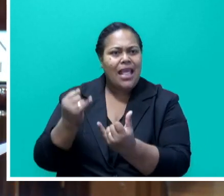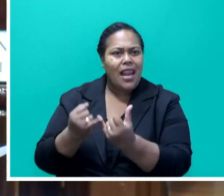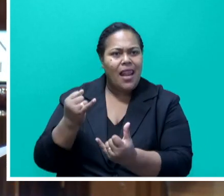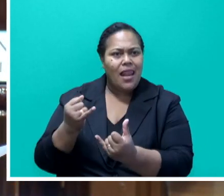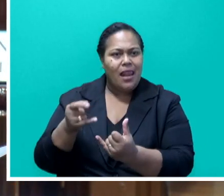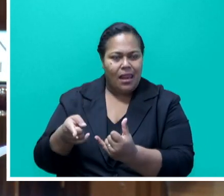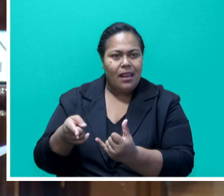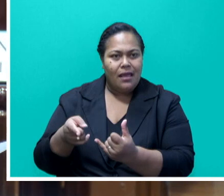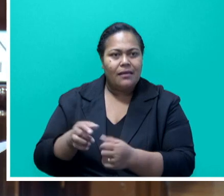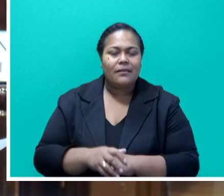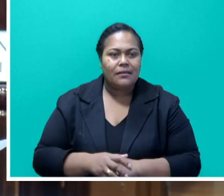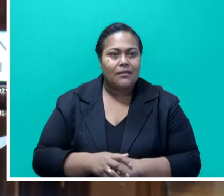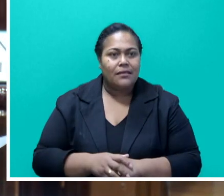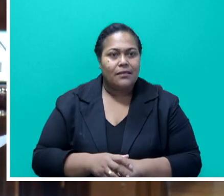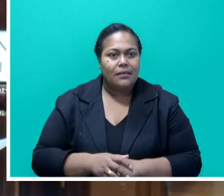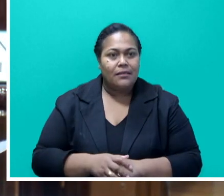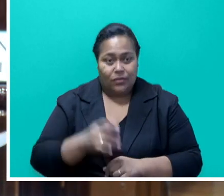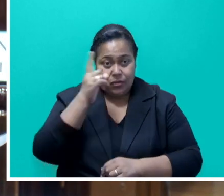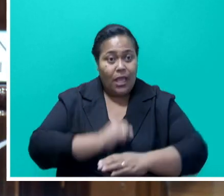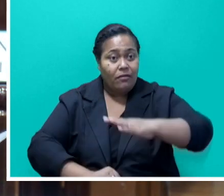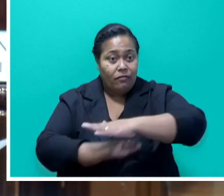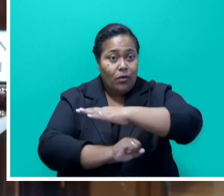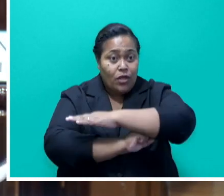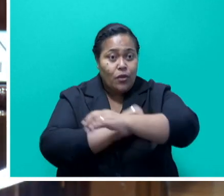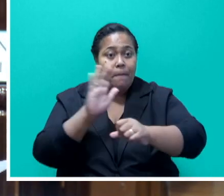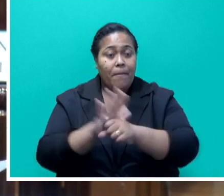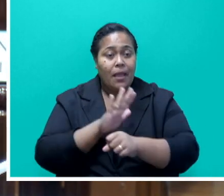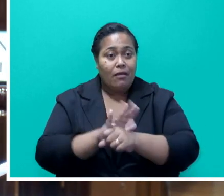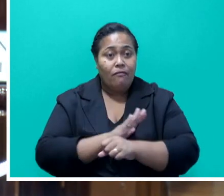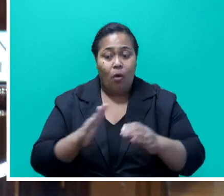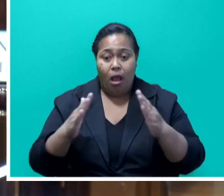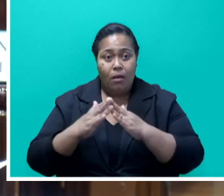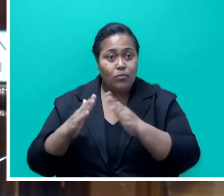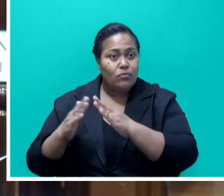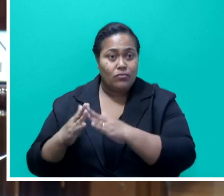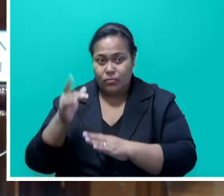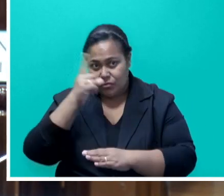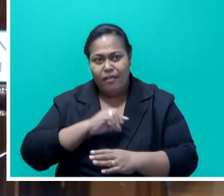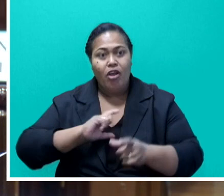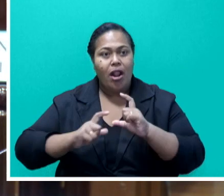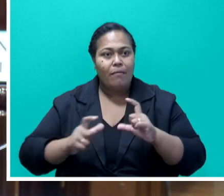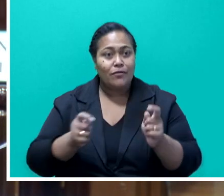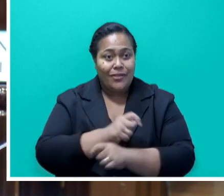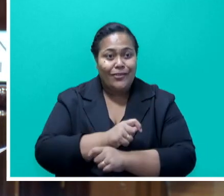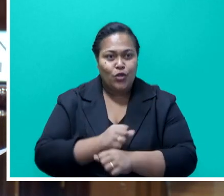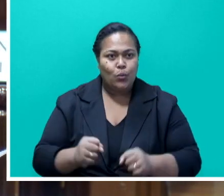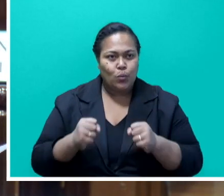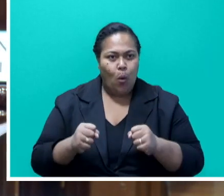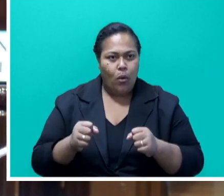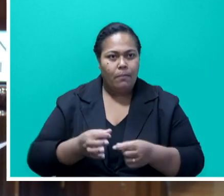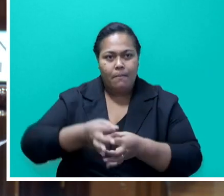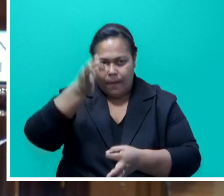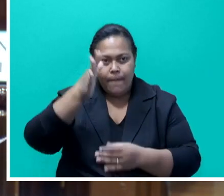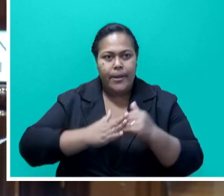Indeed, it can be the foundation of more climate-resilient societies. Many countries that have invested in bamboo